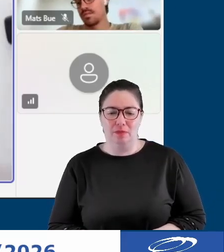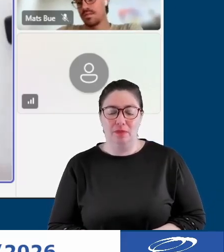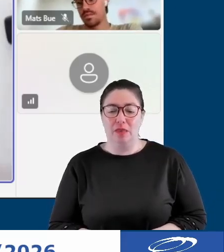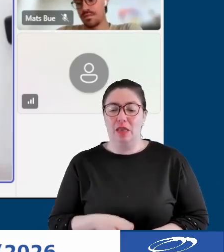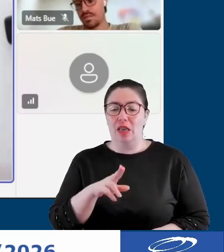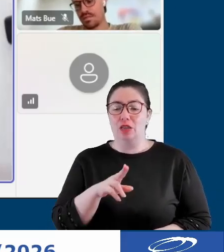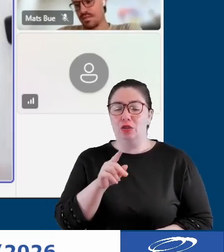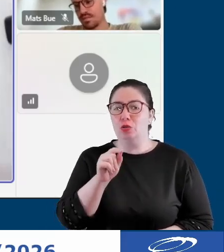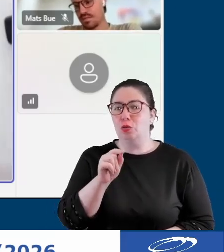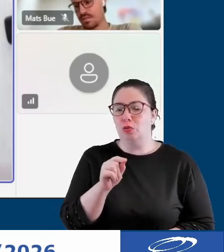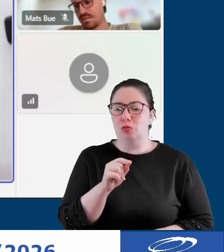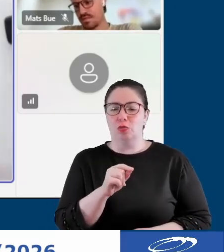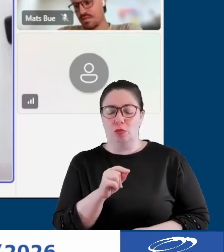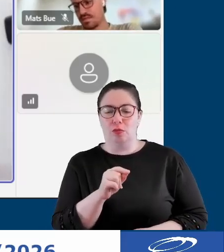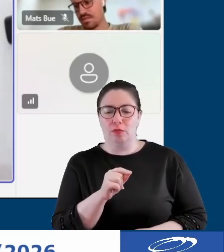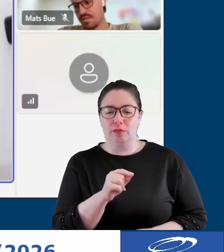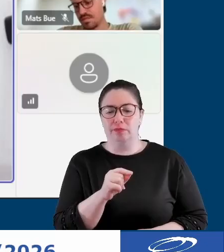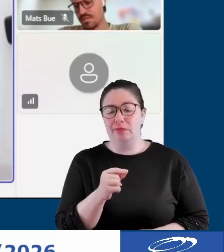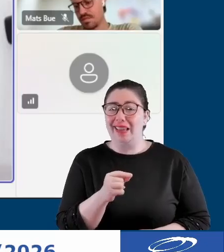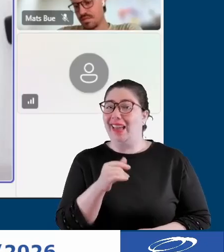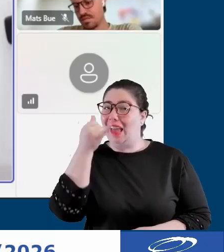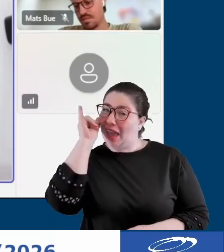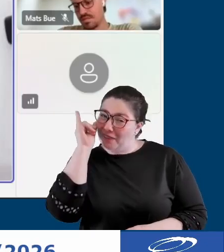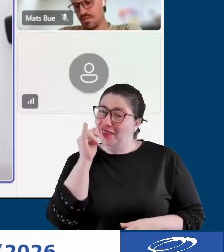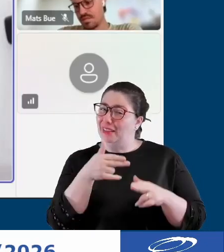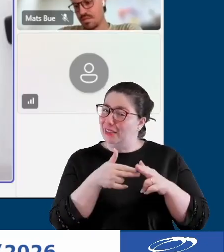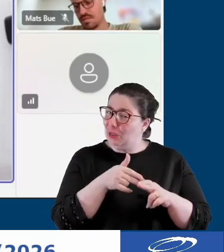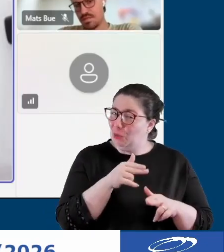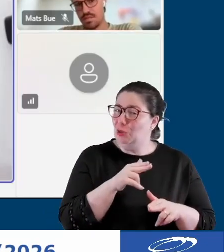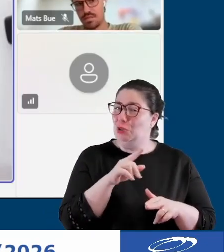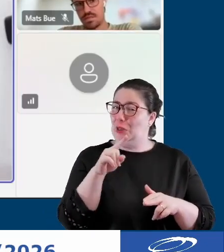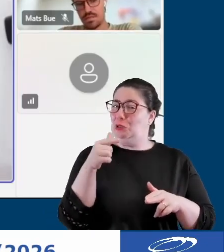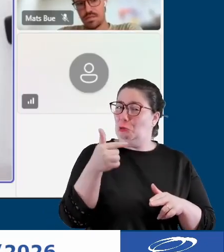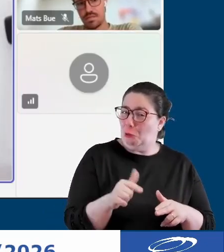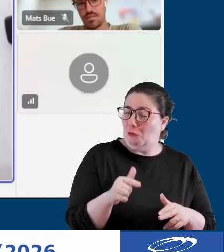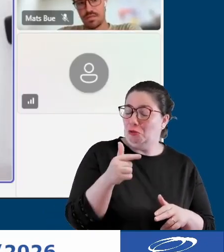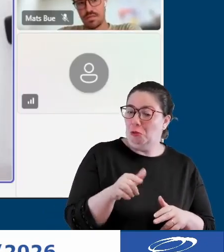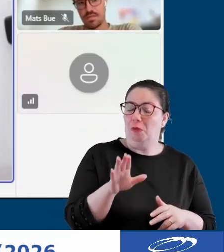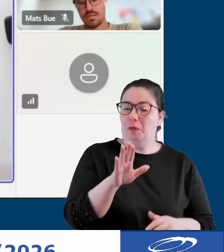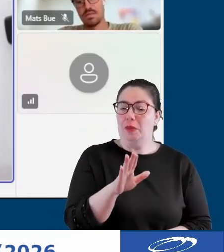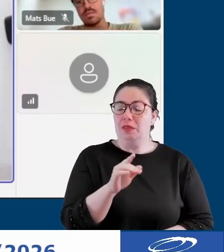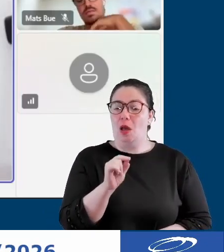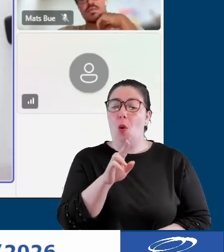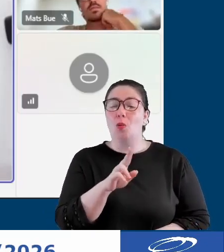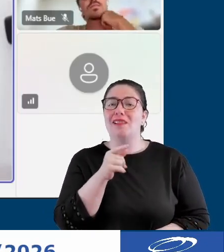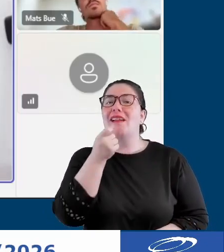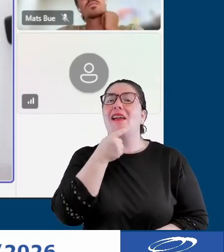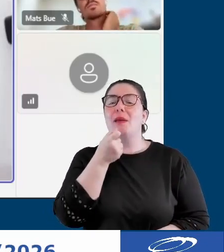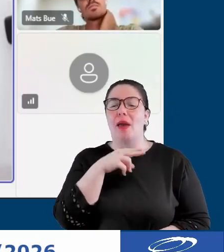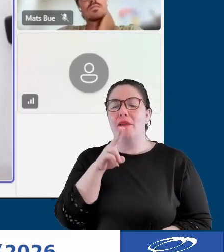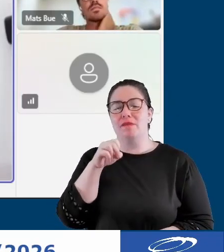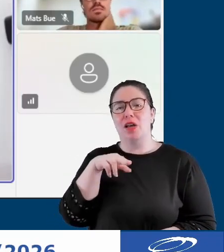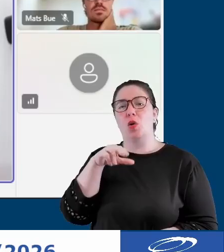fascia to prevent surgery. But a lot of randomized controlled